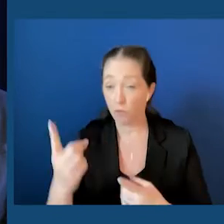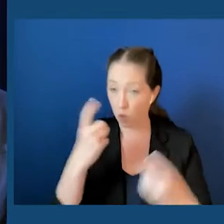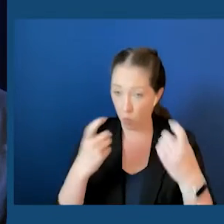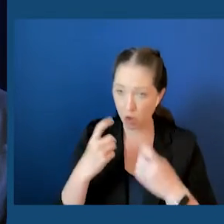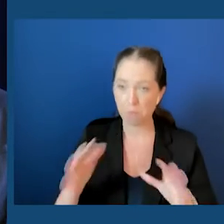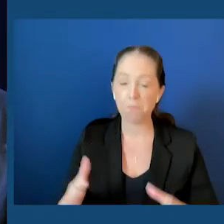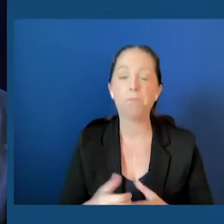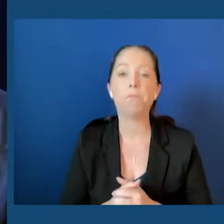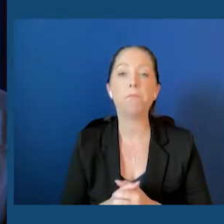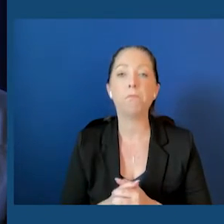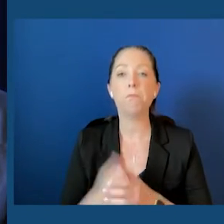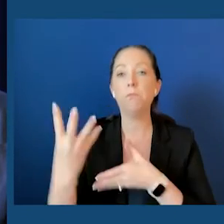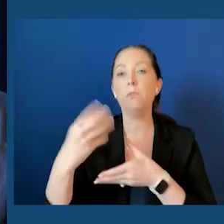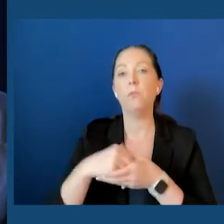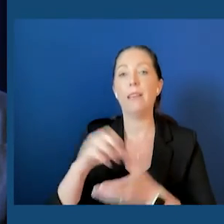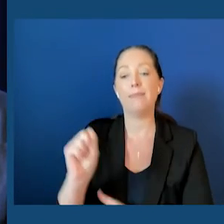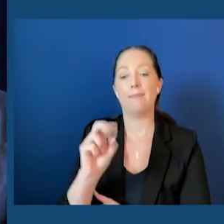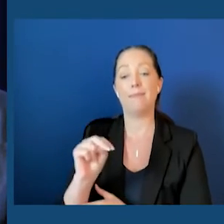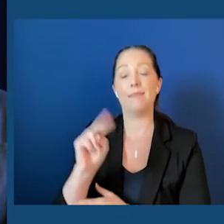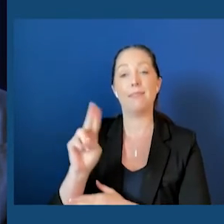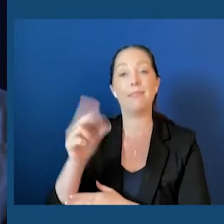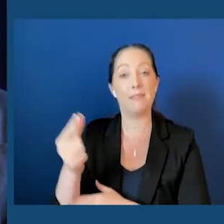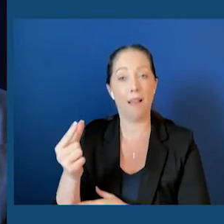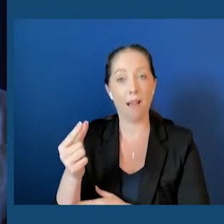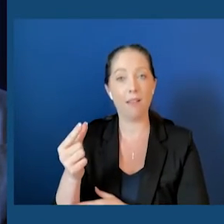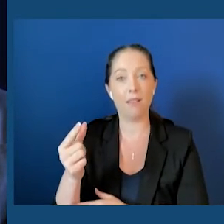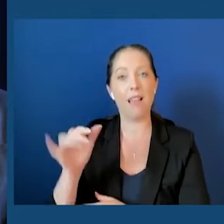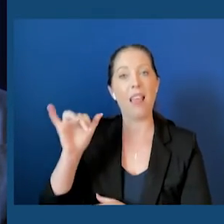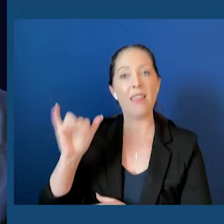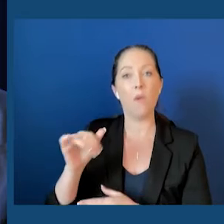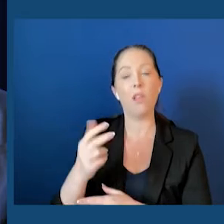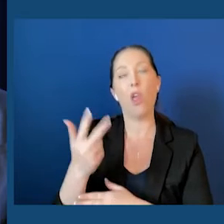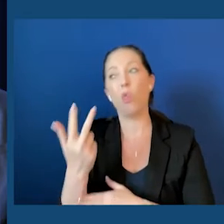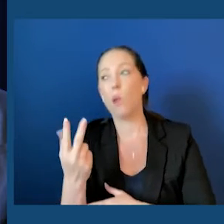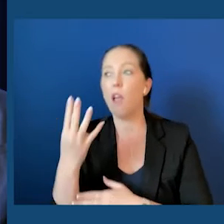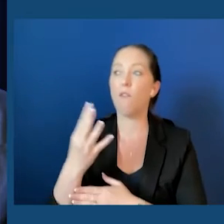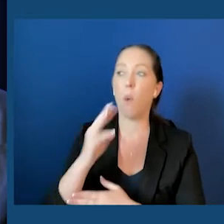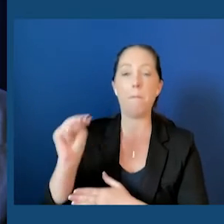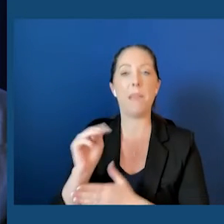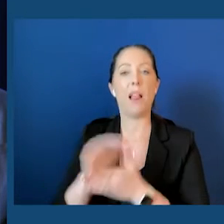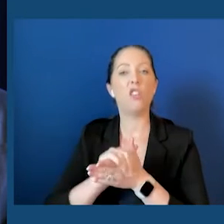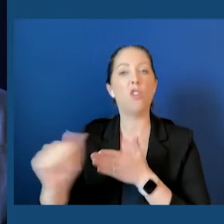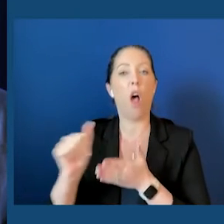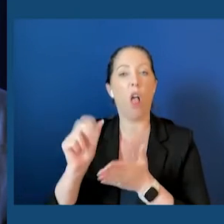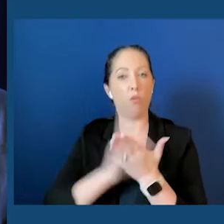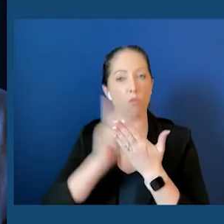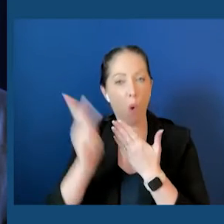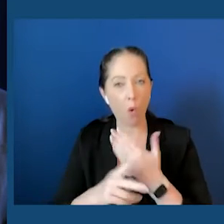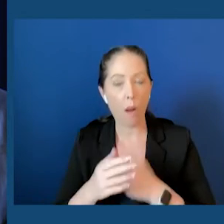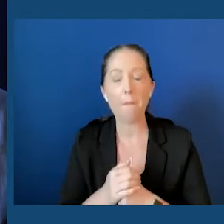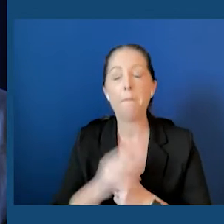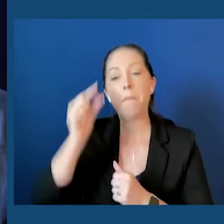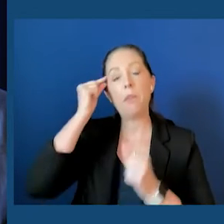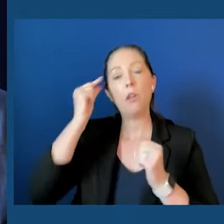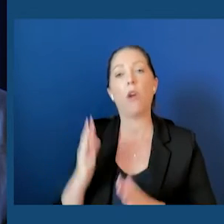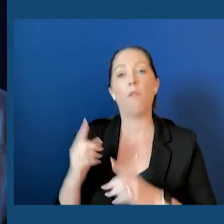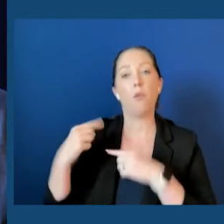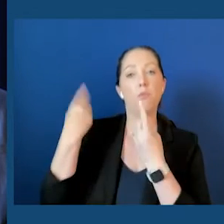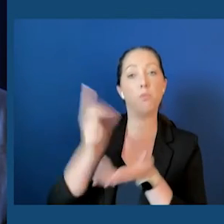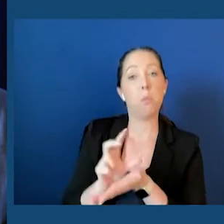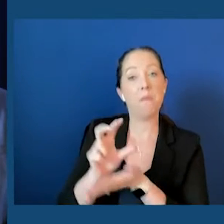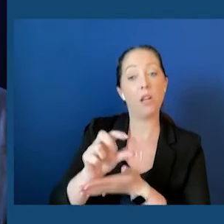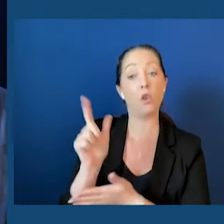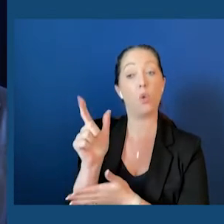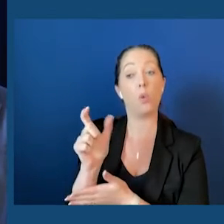So as a part of our SNUG strategy, so SNUG historically was a $3 or $4 million program. The governor has invested over the last 2 years $21 million